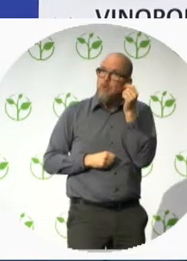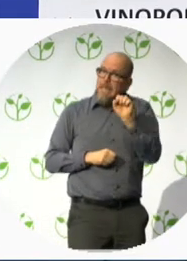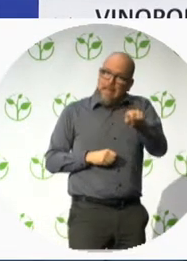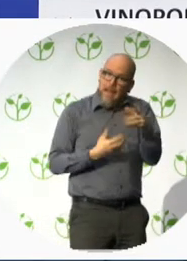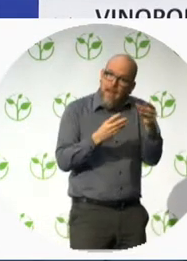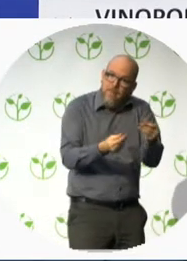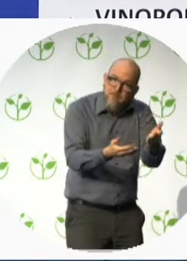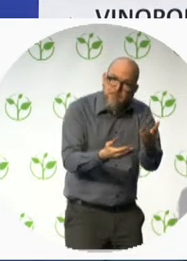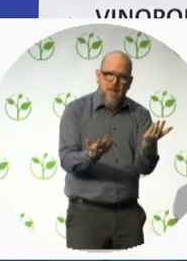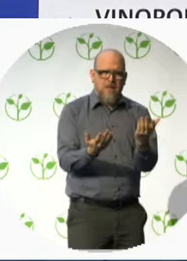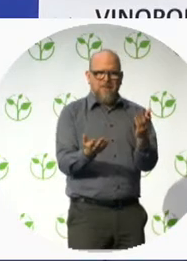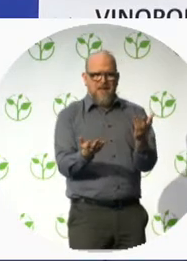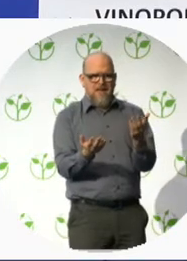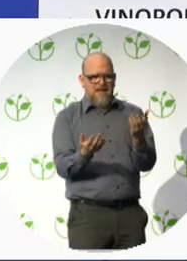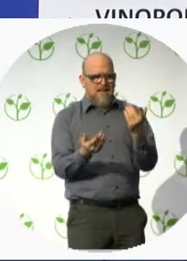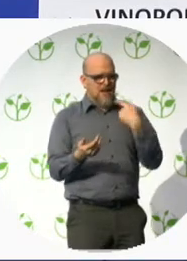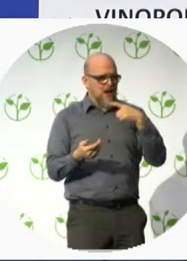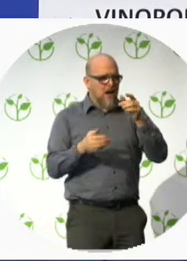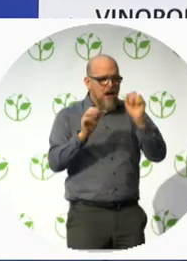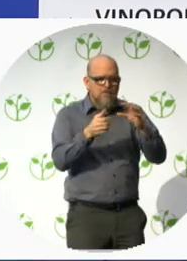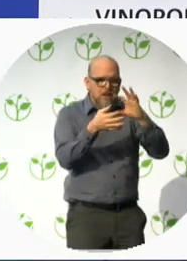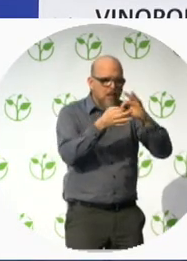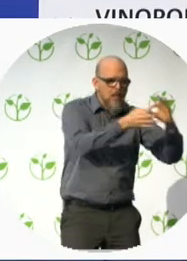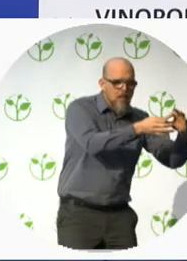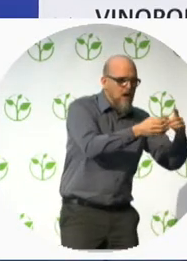combine sign language with written literacy?